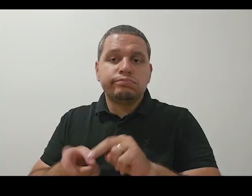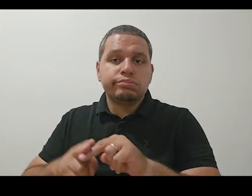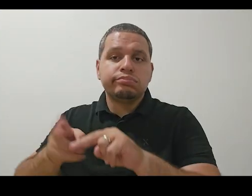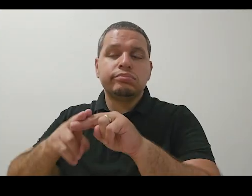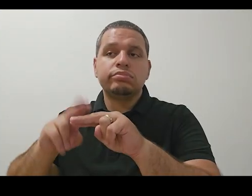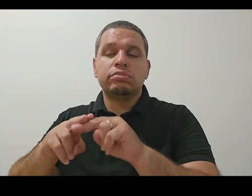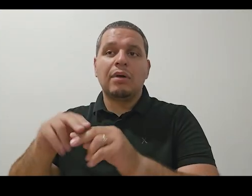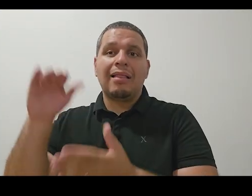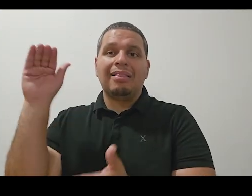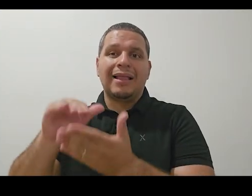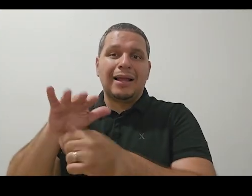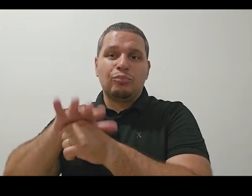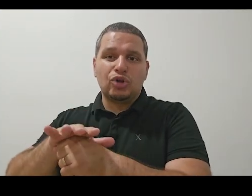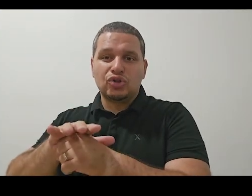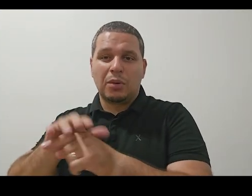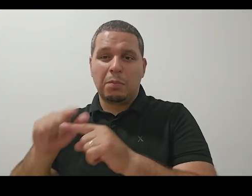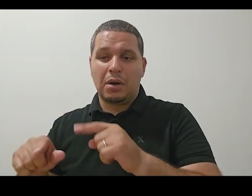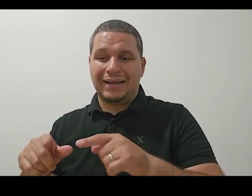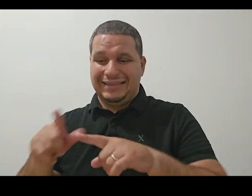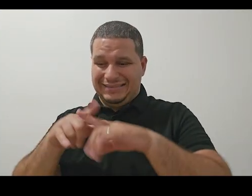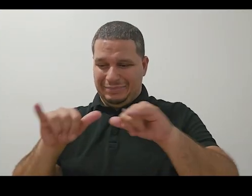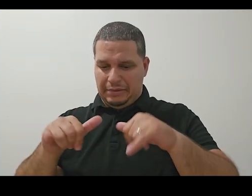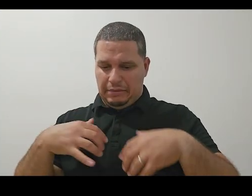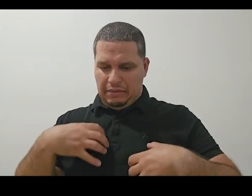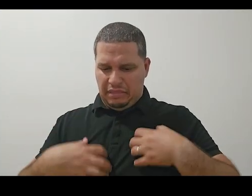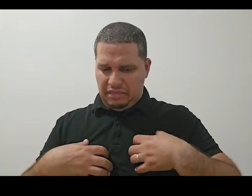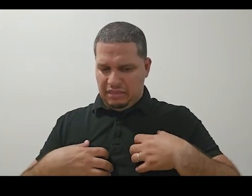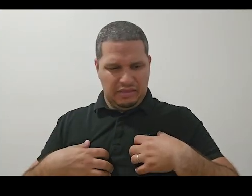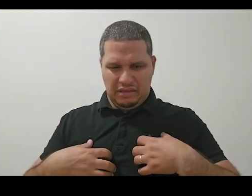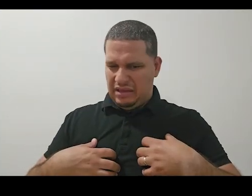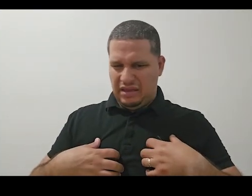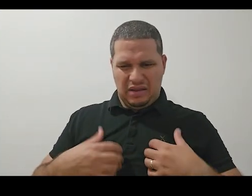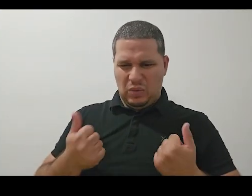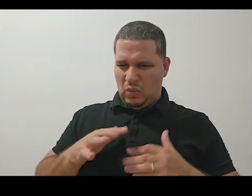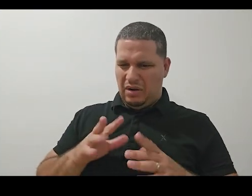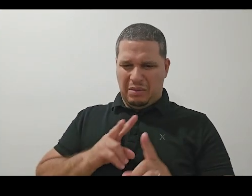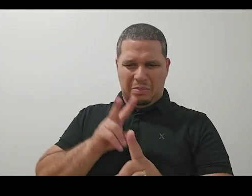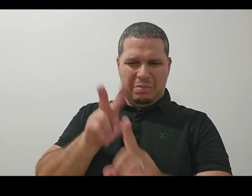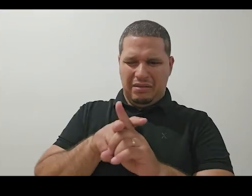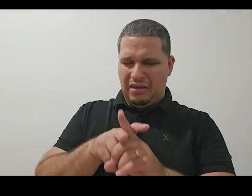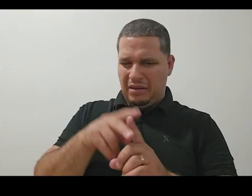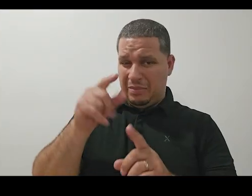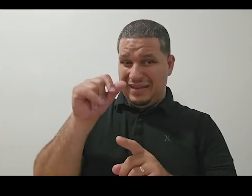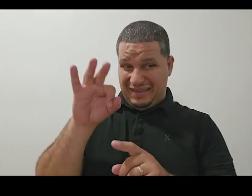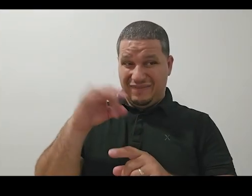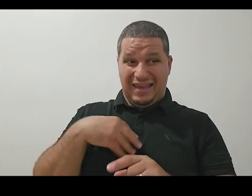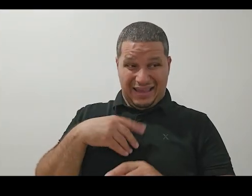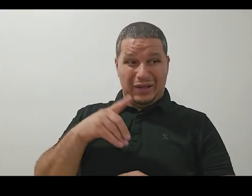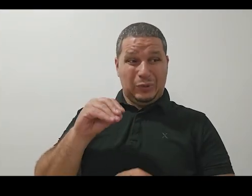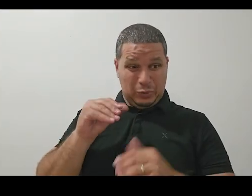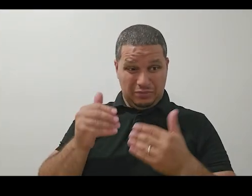on the other part of them doesn't want to apply because for them, apply for it means I'm